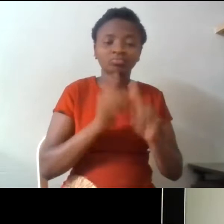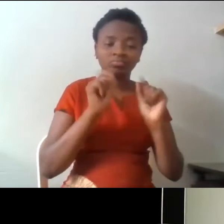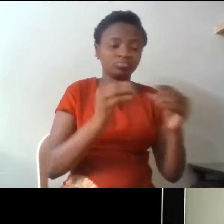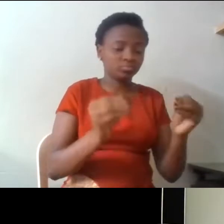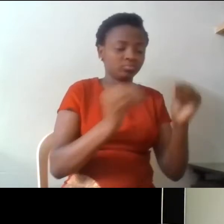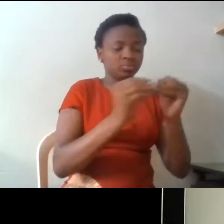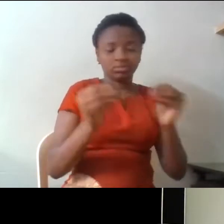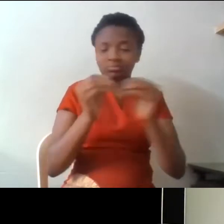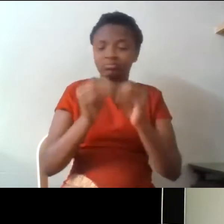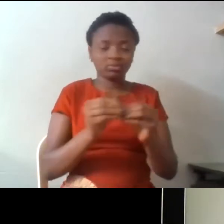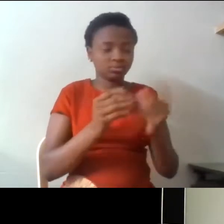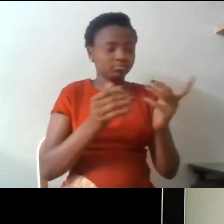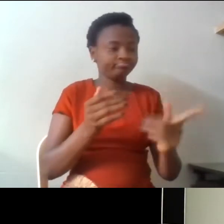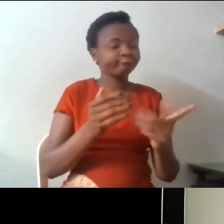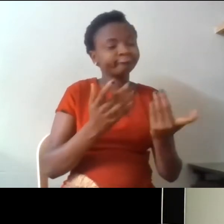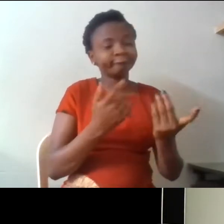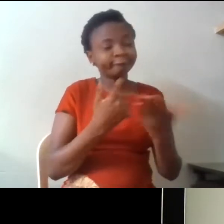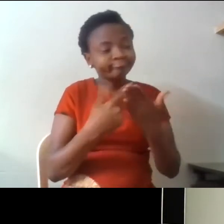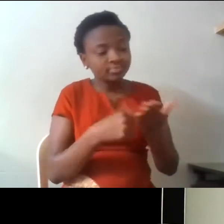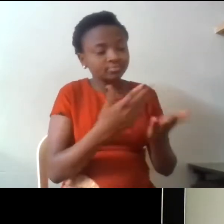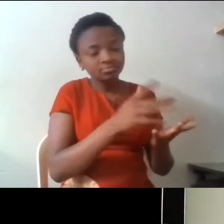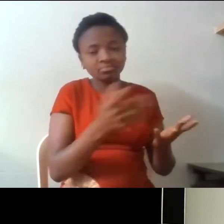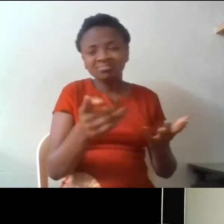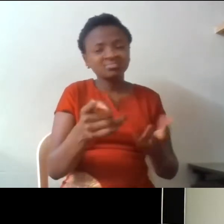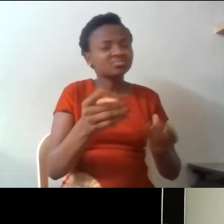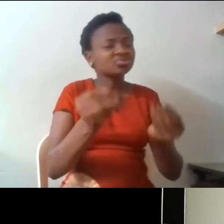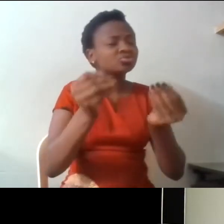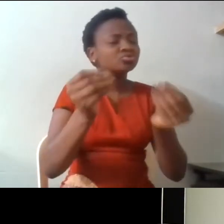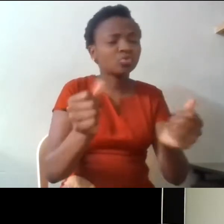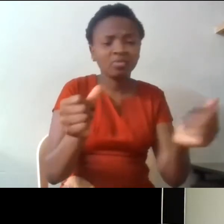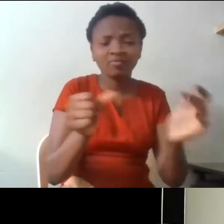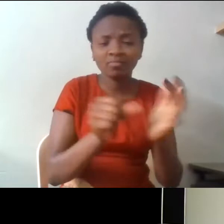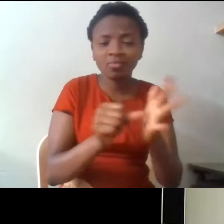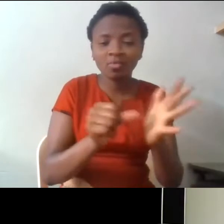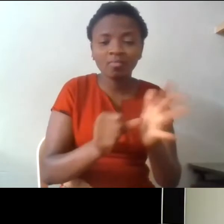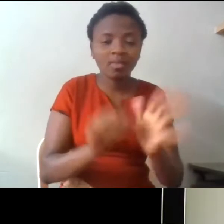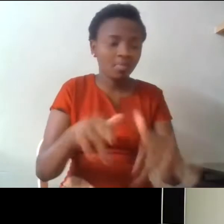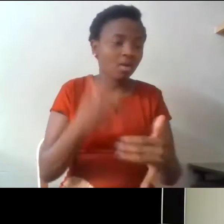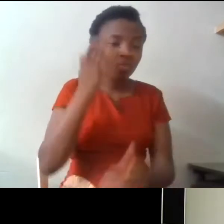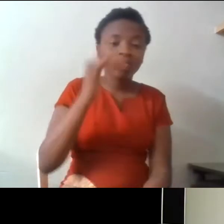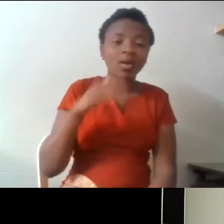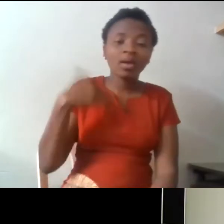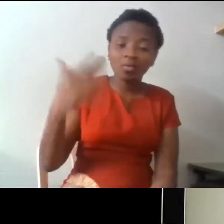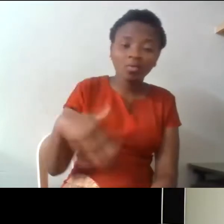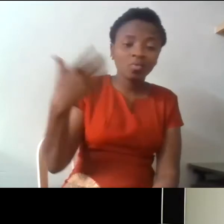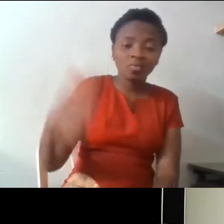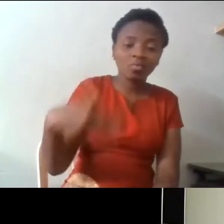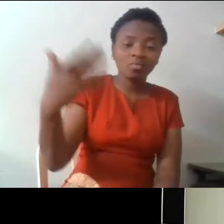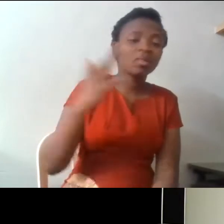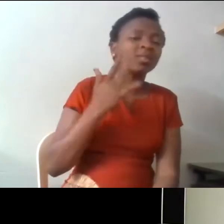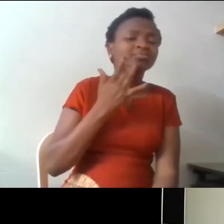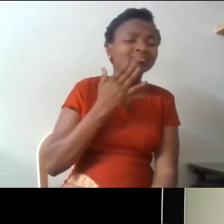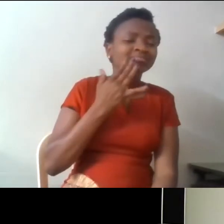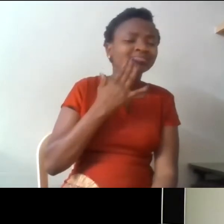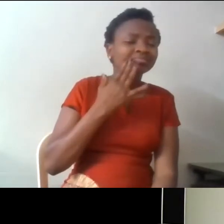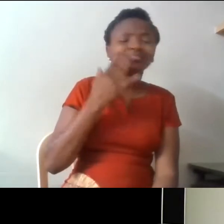discuss how they can solve different issues, daily problems around the autonomy